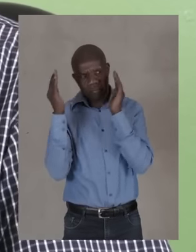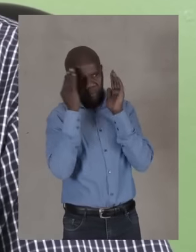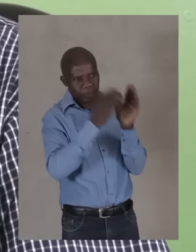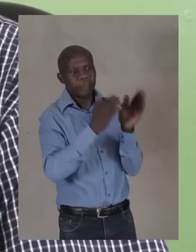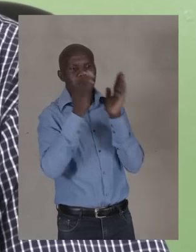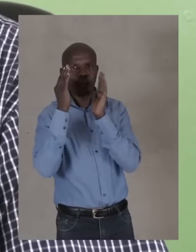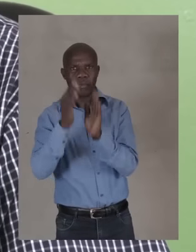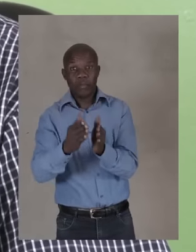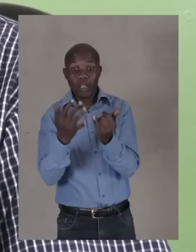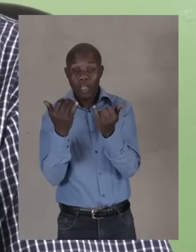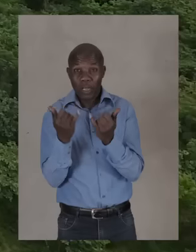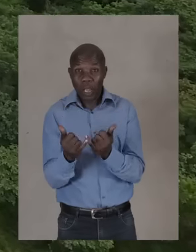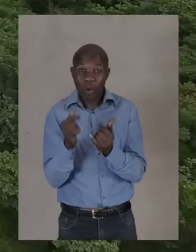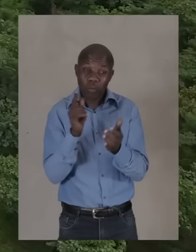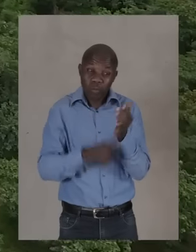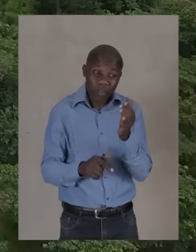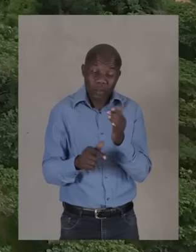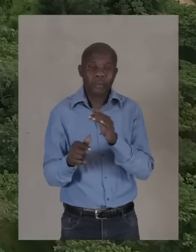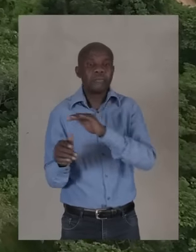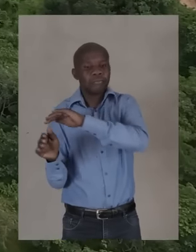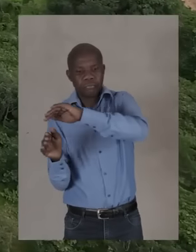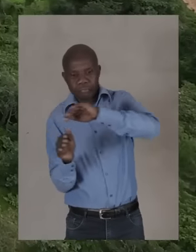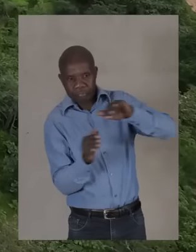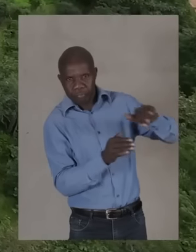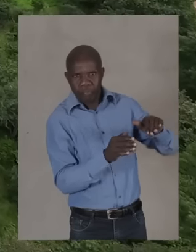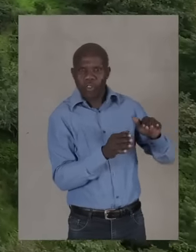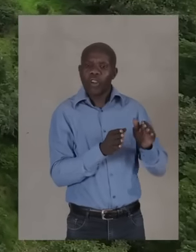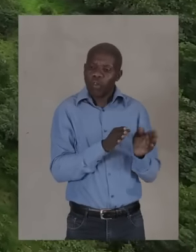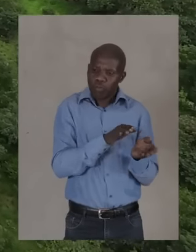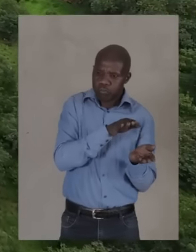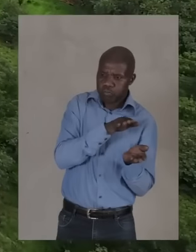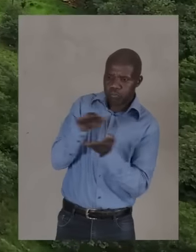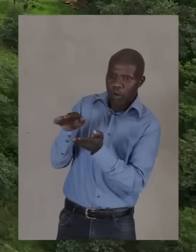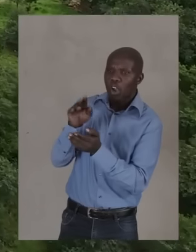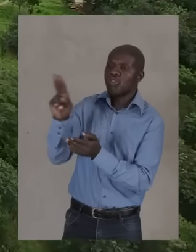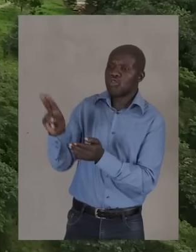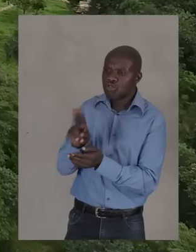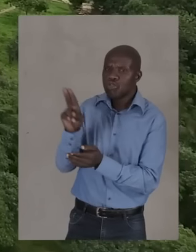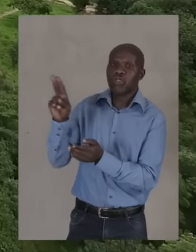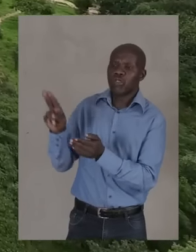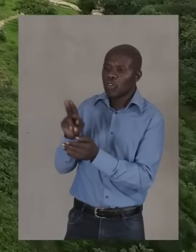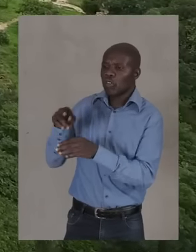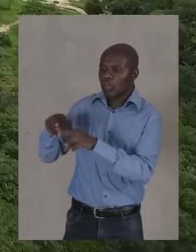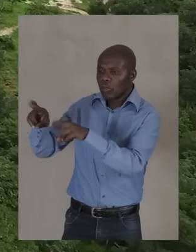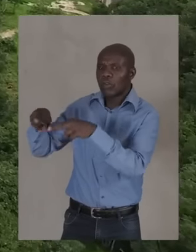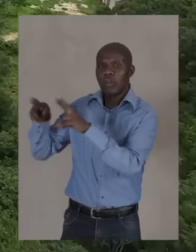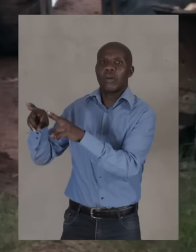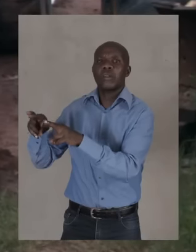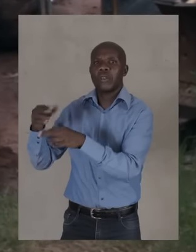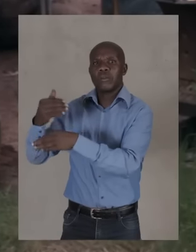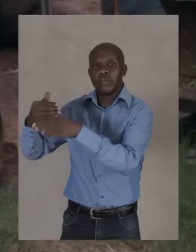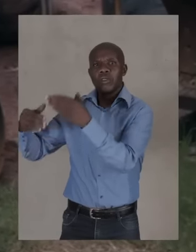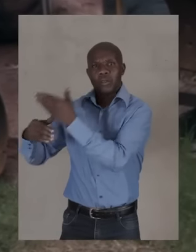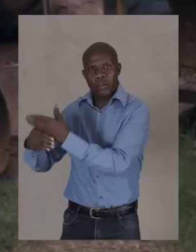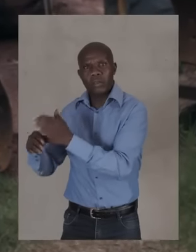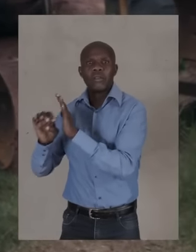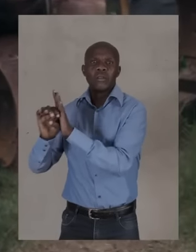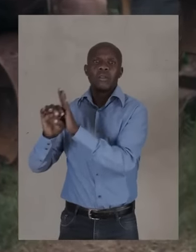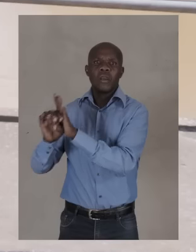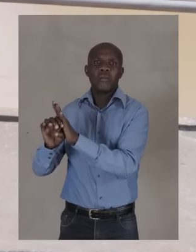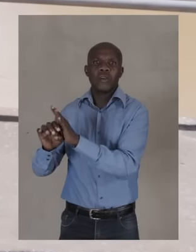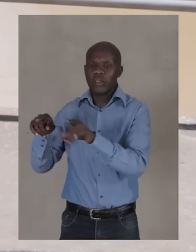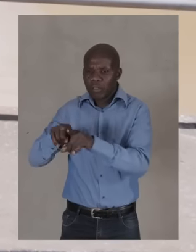used to address in the past. But now it has grown to the extent that CDF can now be used for road construction,